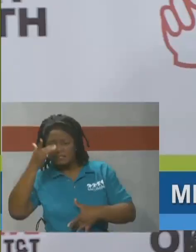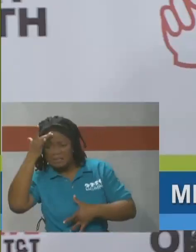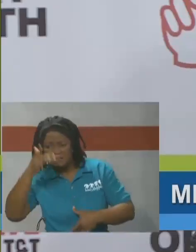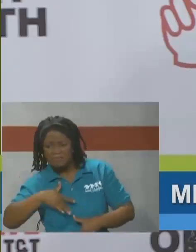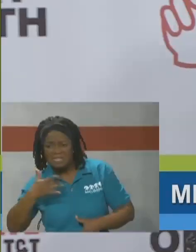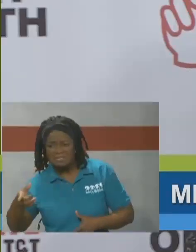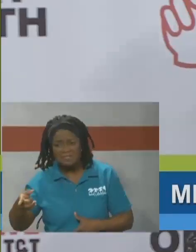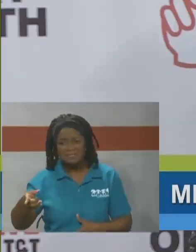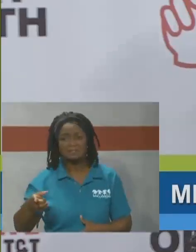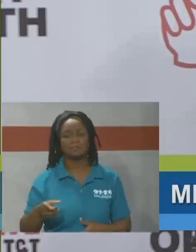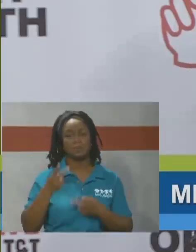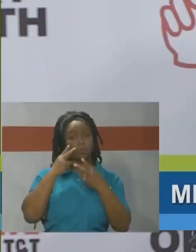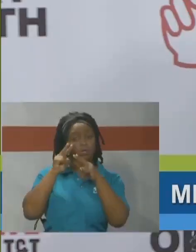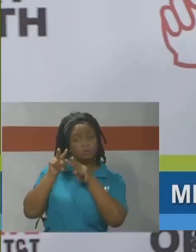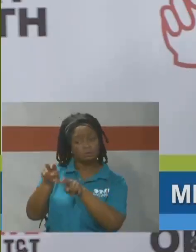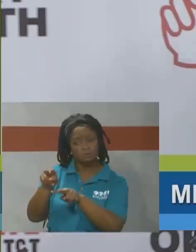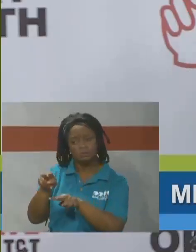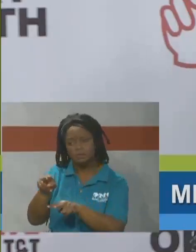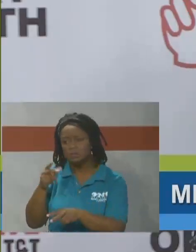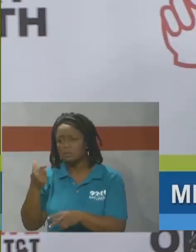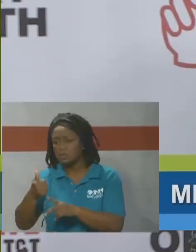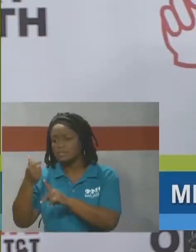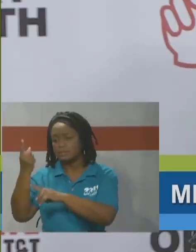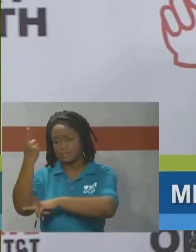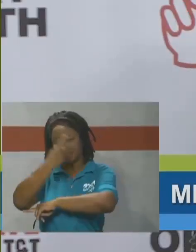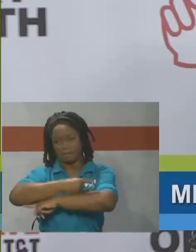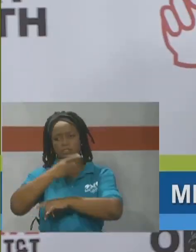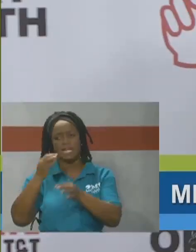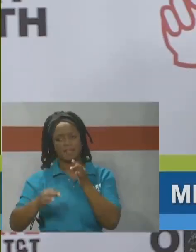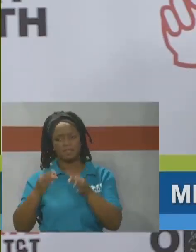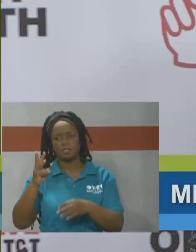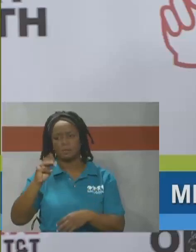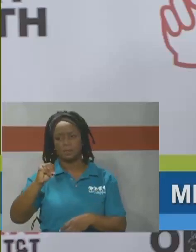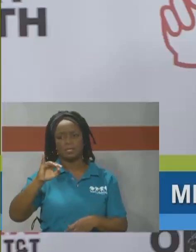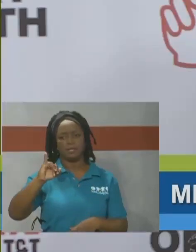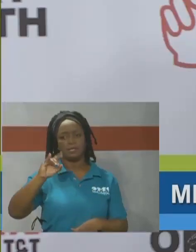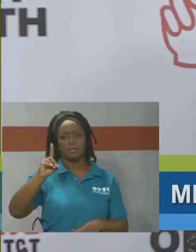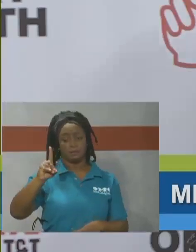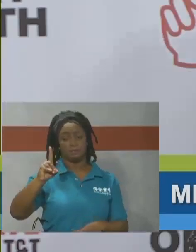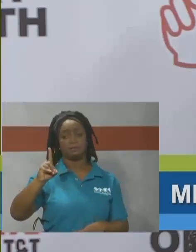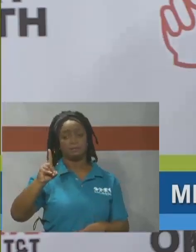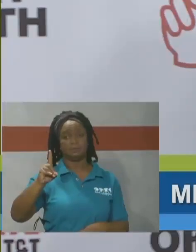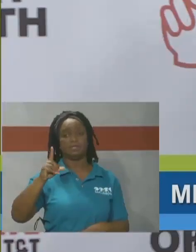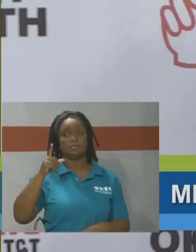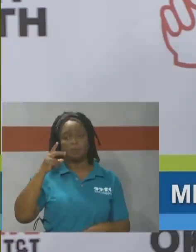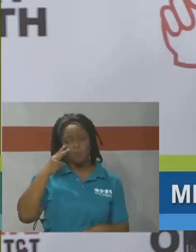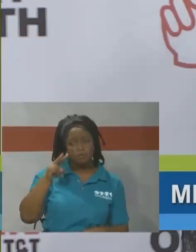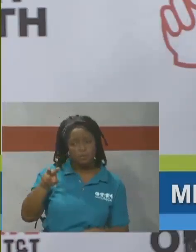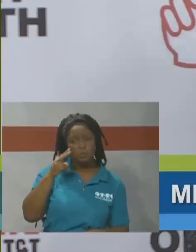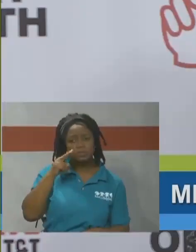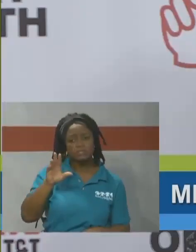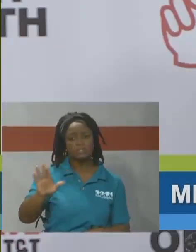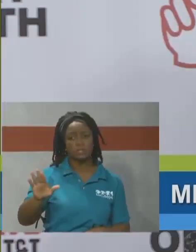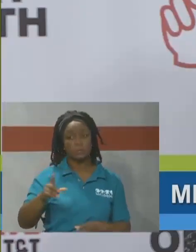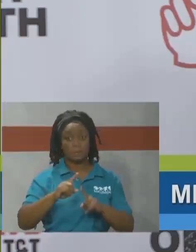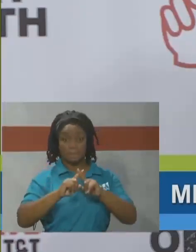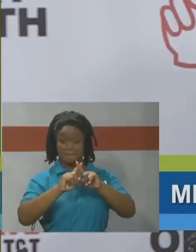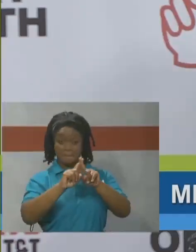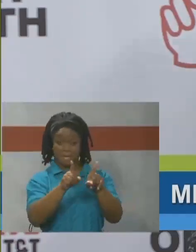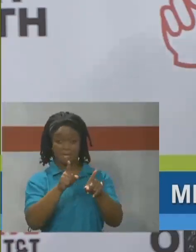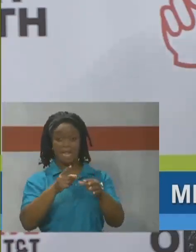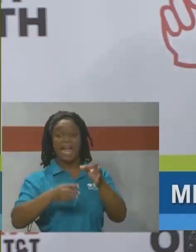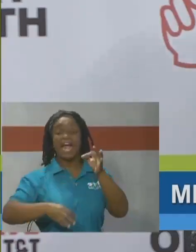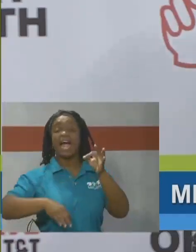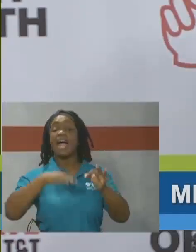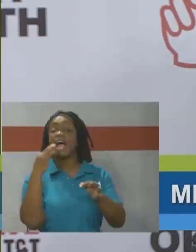daily basis. But as they have mild symptoms, just watch them carefully, optimize the fluids. If though, as the minister already